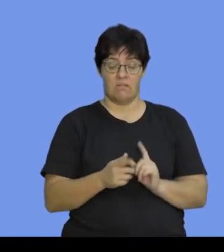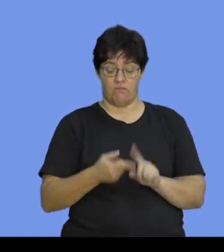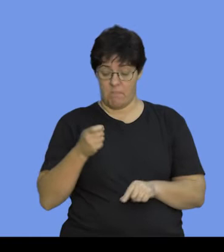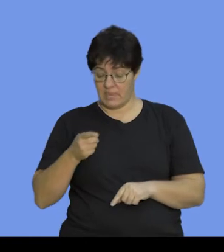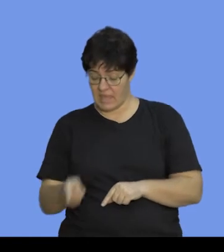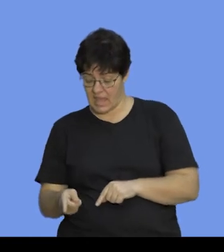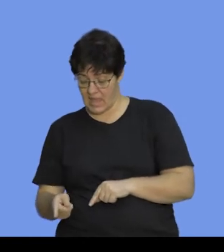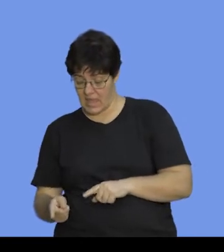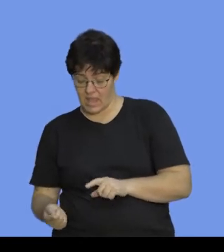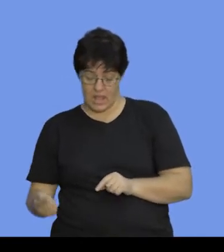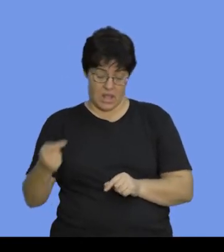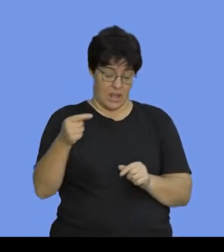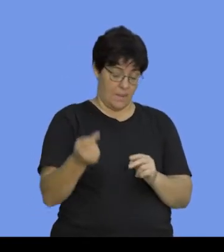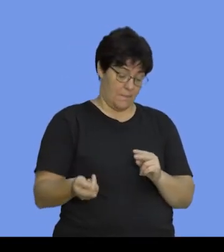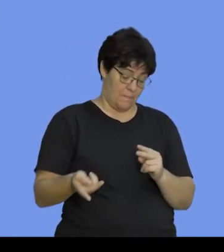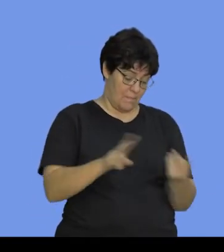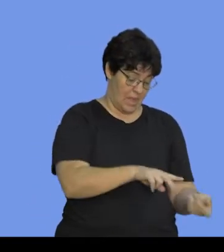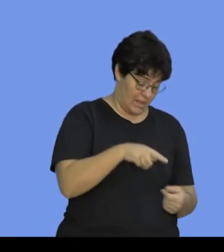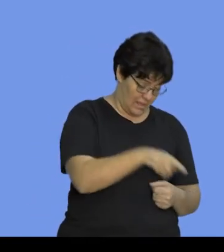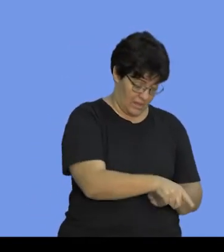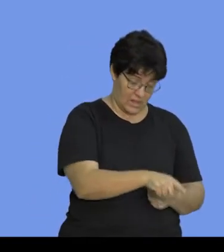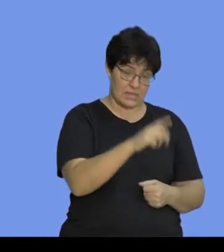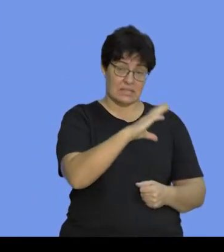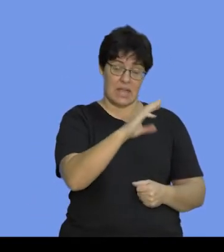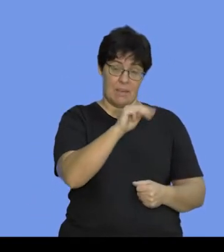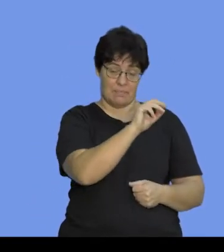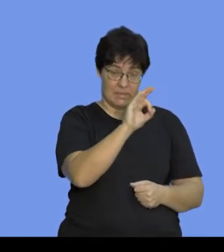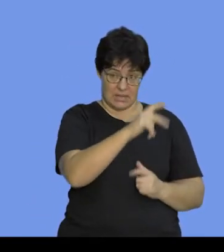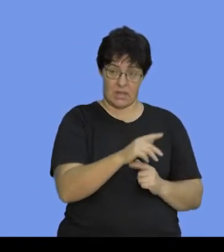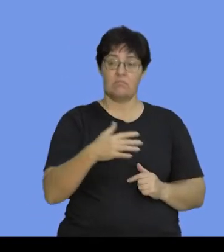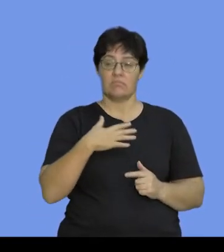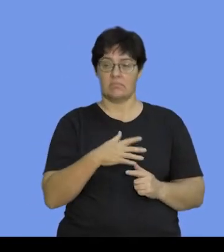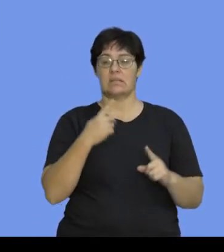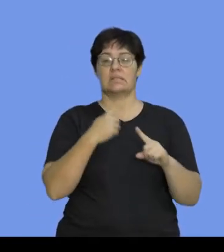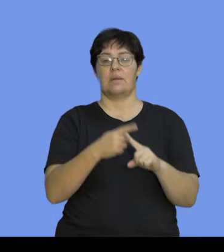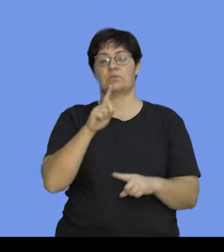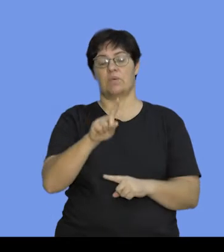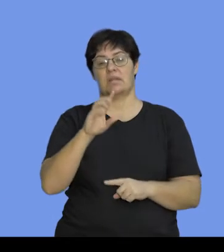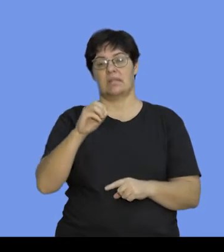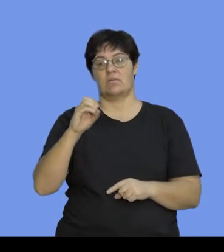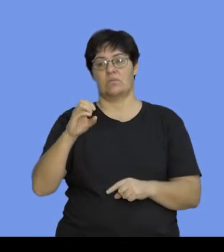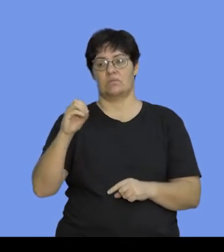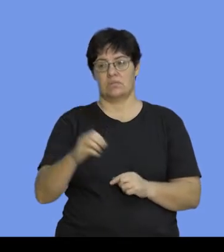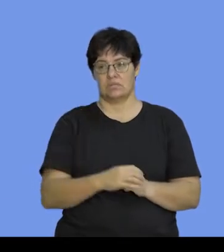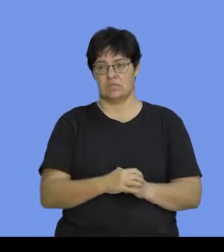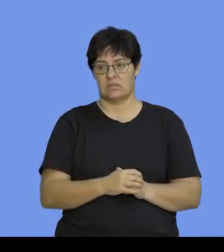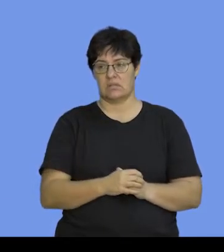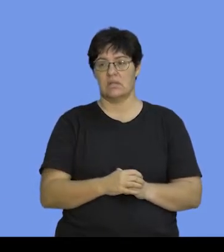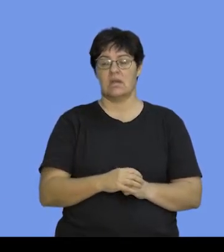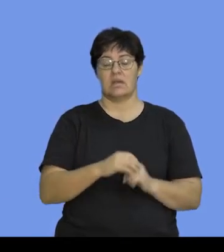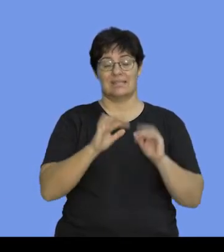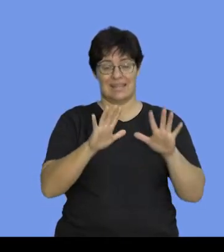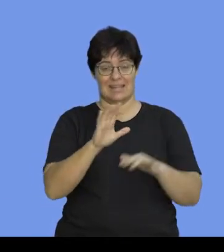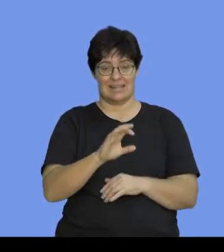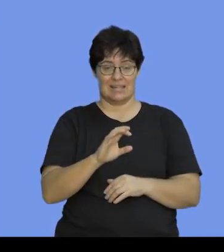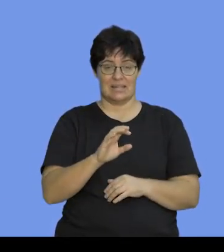from cubic decimeters back to cubic centimeters, we multiply by 1,000, which is 10 exponent 3. So these